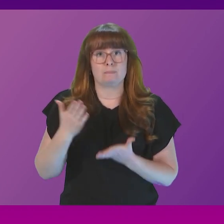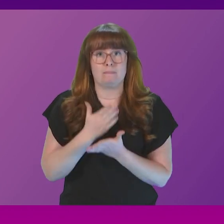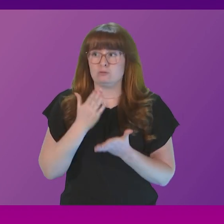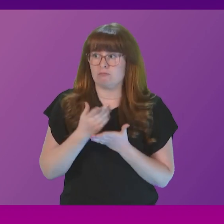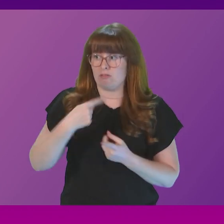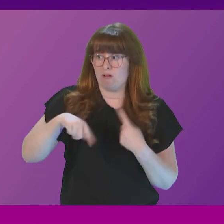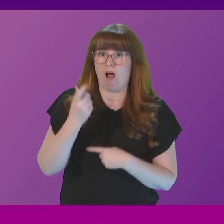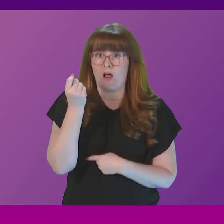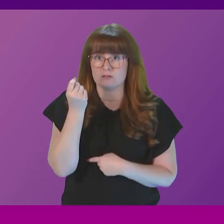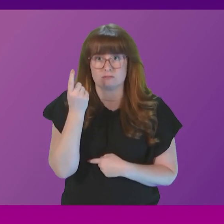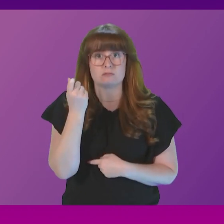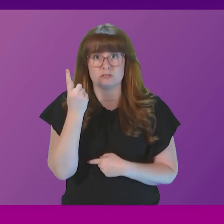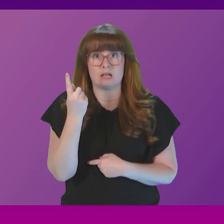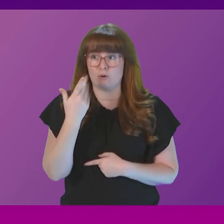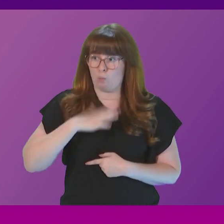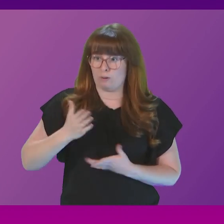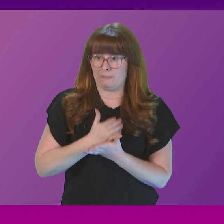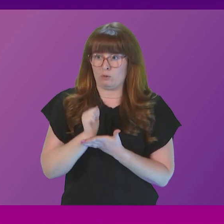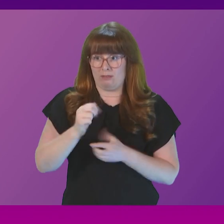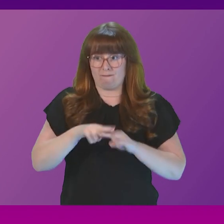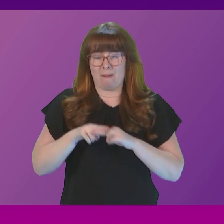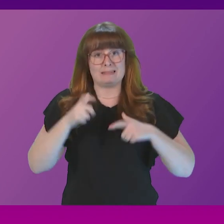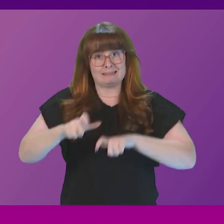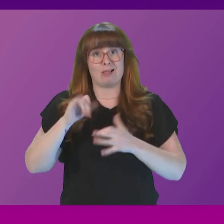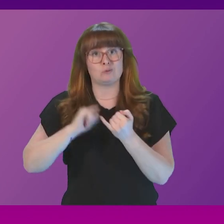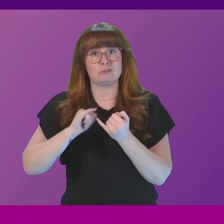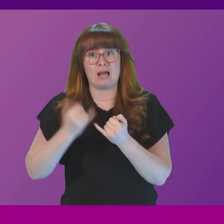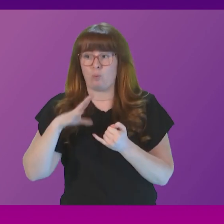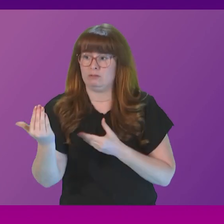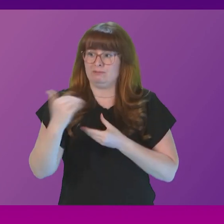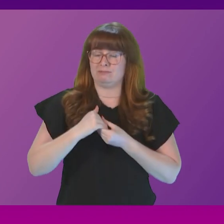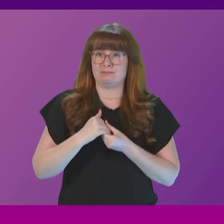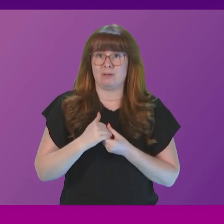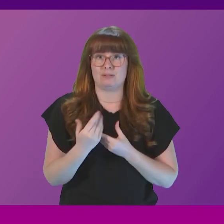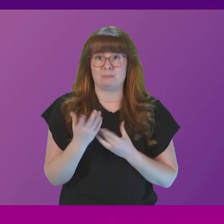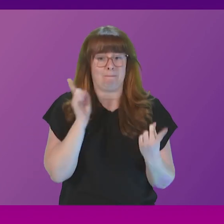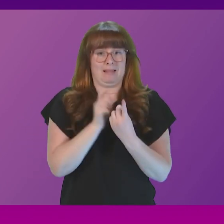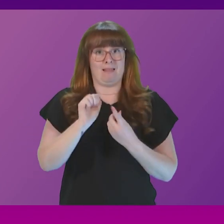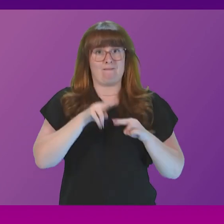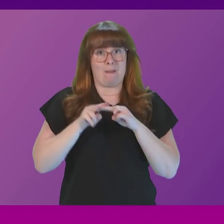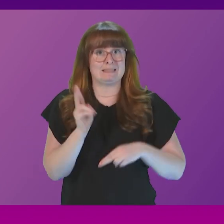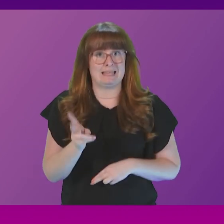understandably, exercised and want to see their family who are still in Sudan join them in the UK.